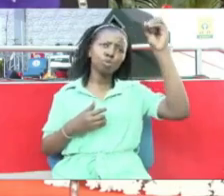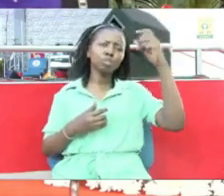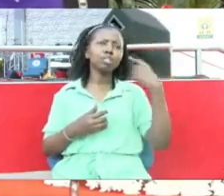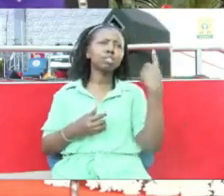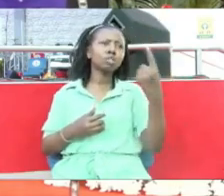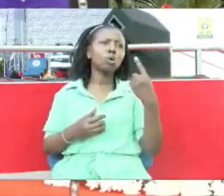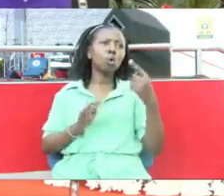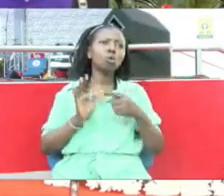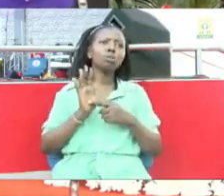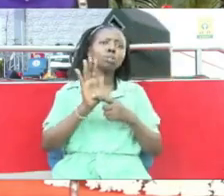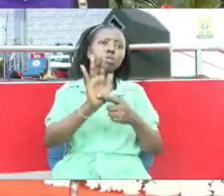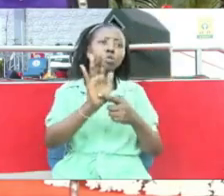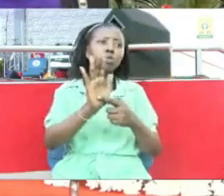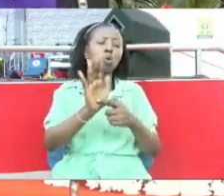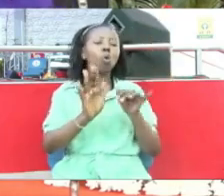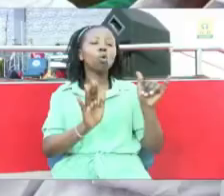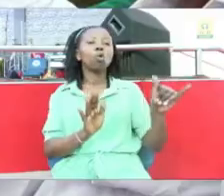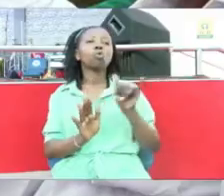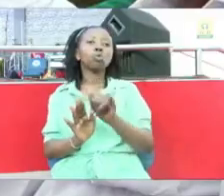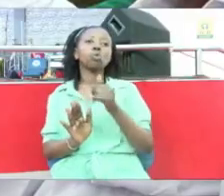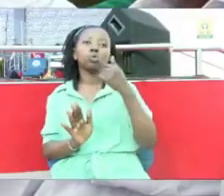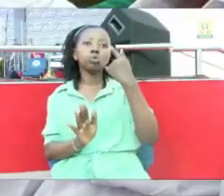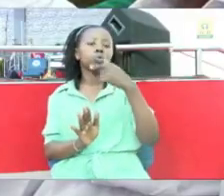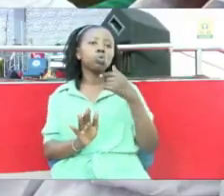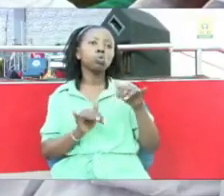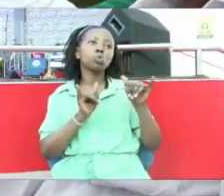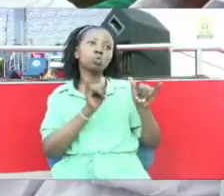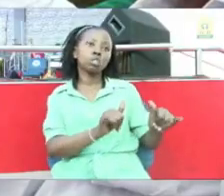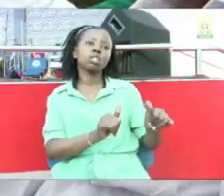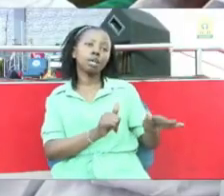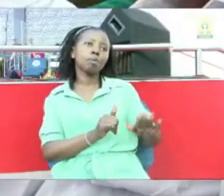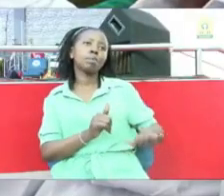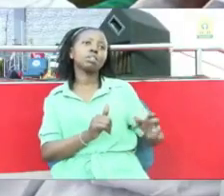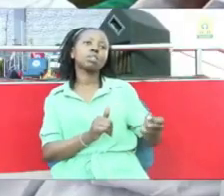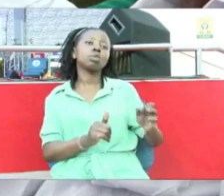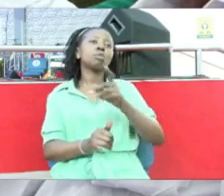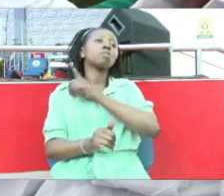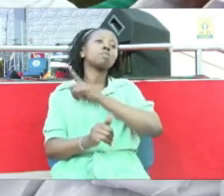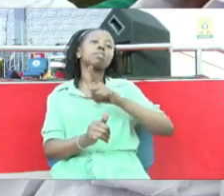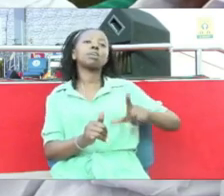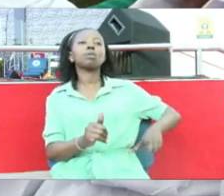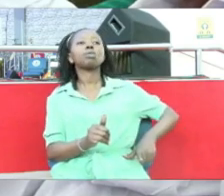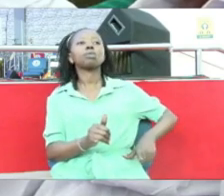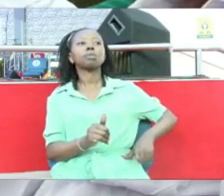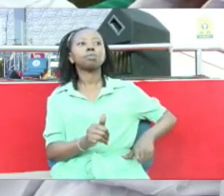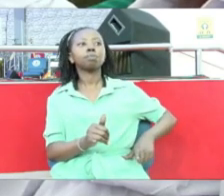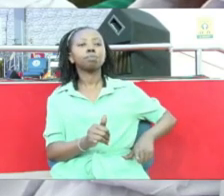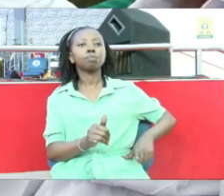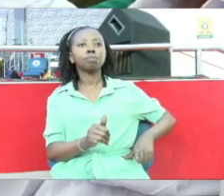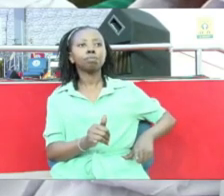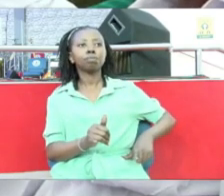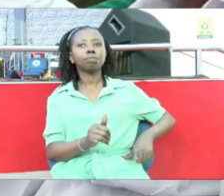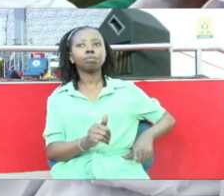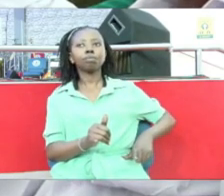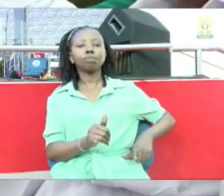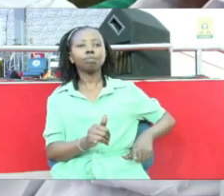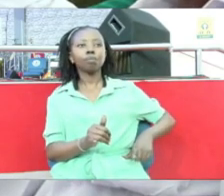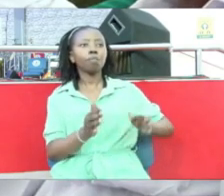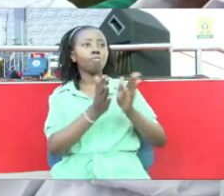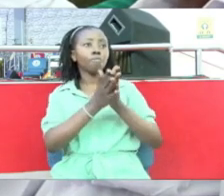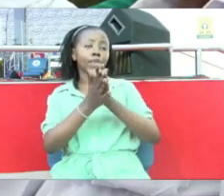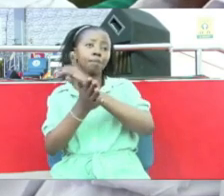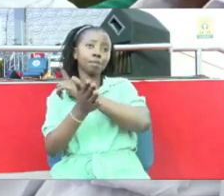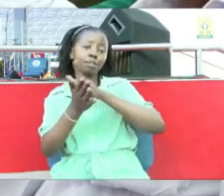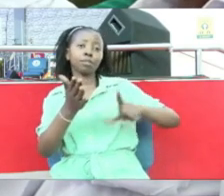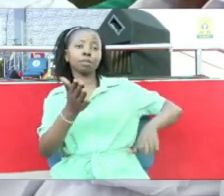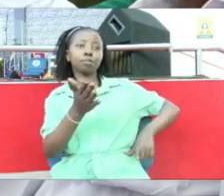avail themselves for those who linger. Kuna nafasi ambazo zitajitokeza tu kwa wale ambao wanadumu mahali pa Bwana. Praise the name of